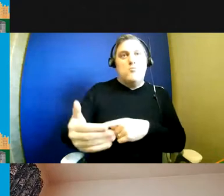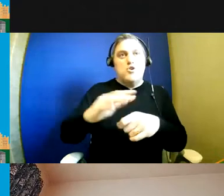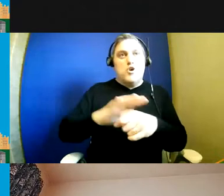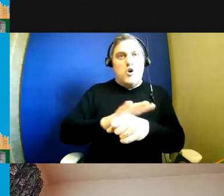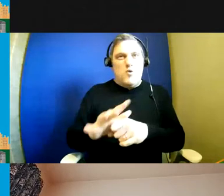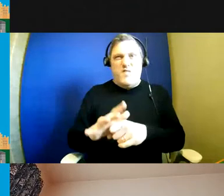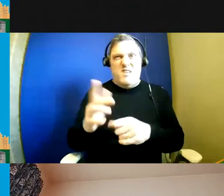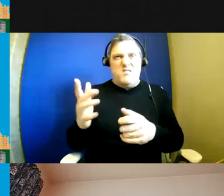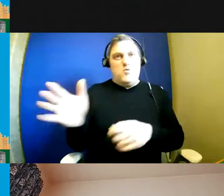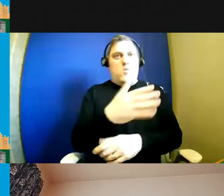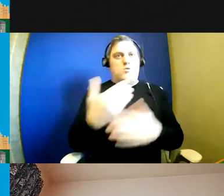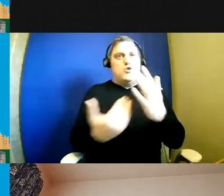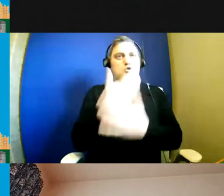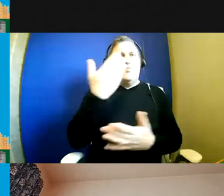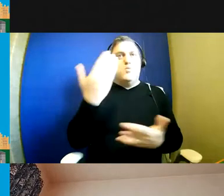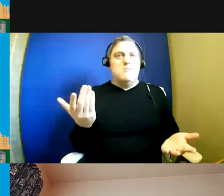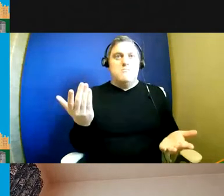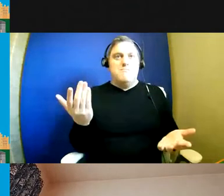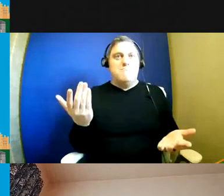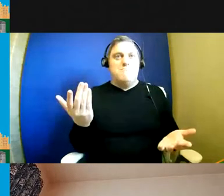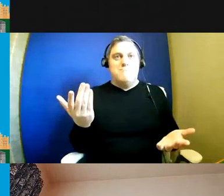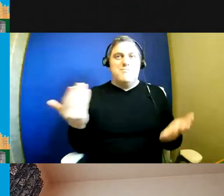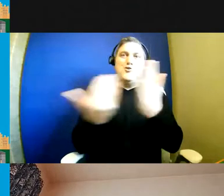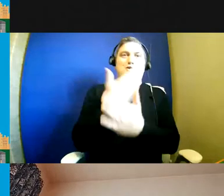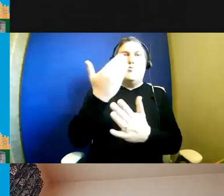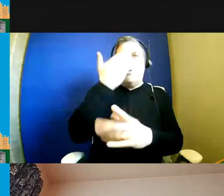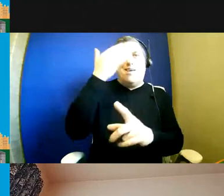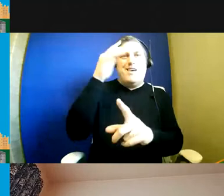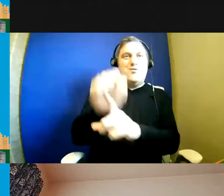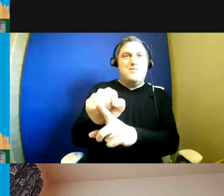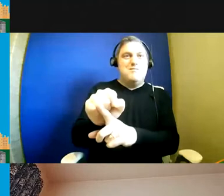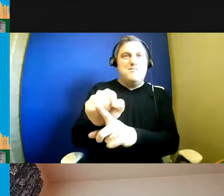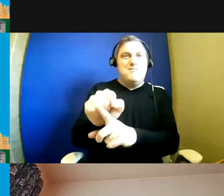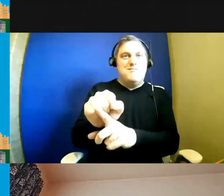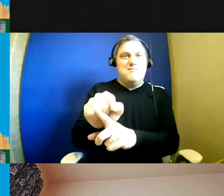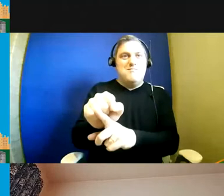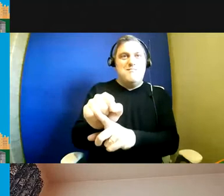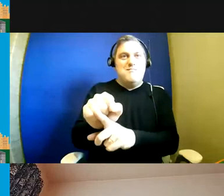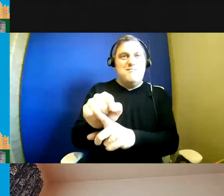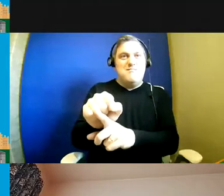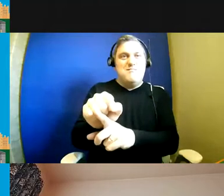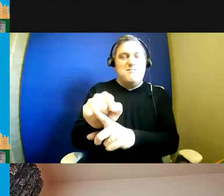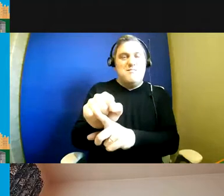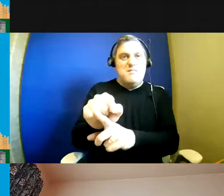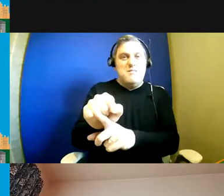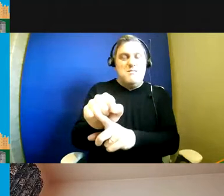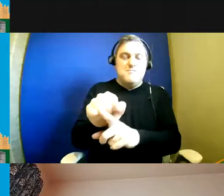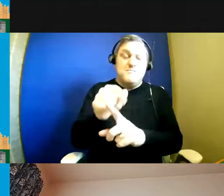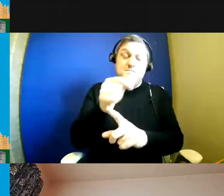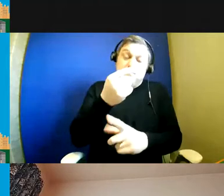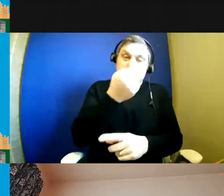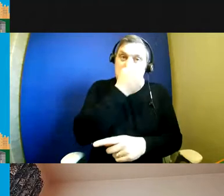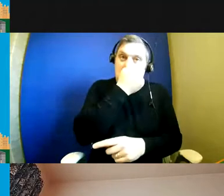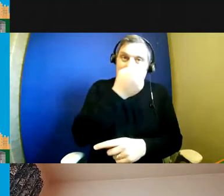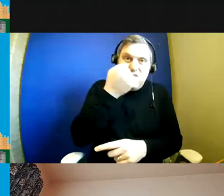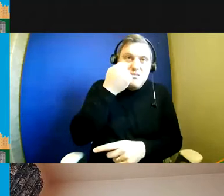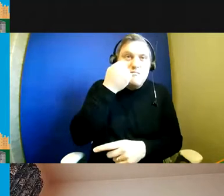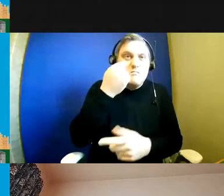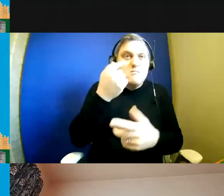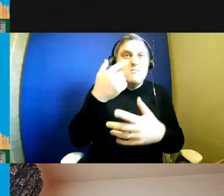relatively new sort of diagnosis. So evidence is emerging, and I think the numbers are